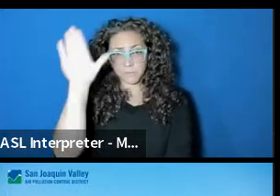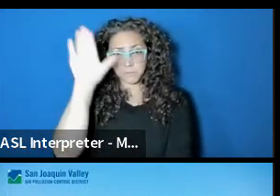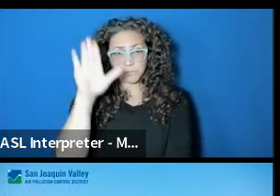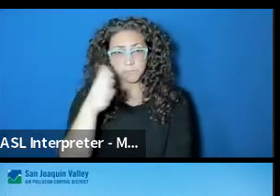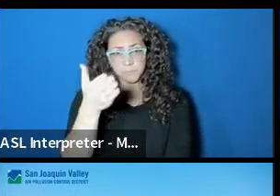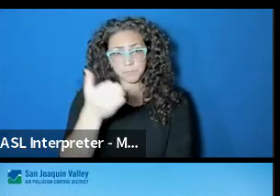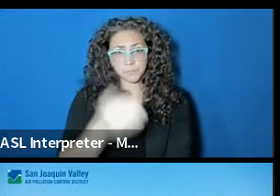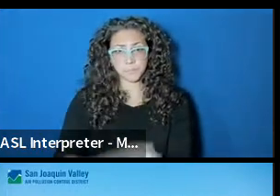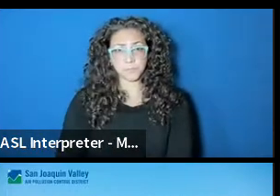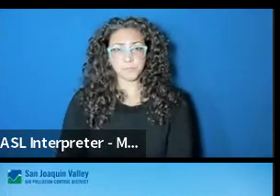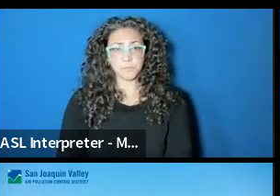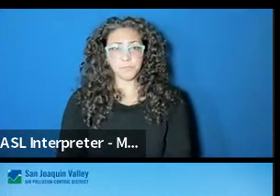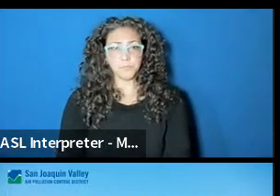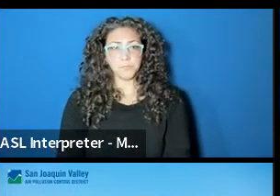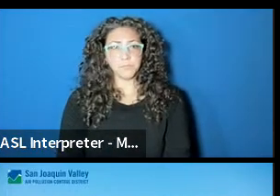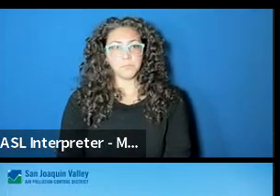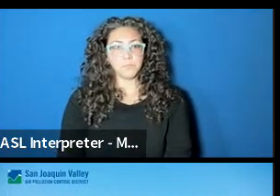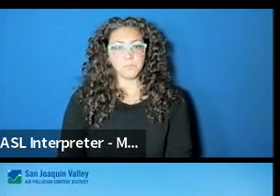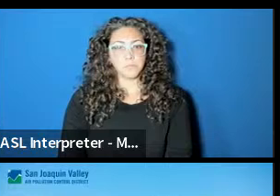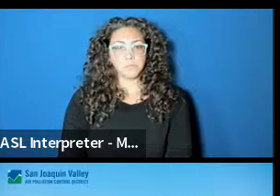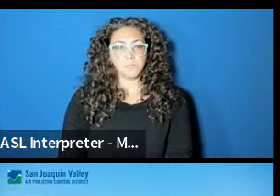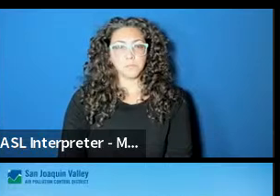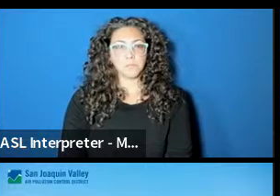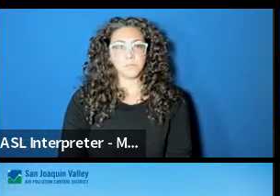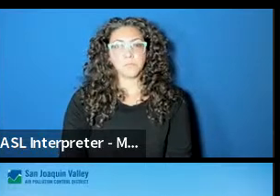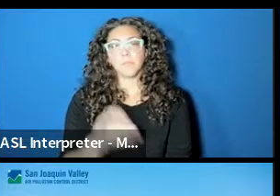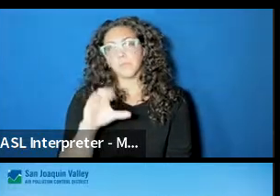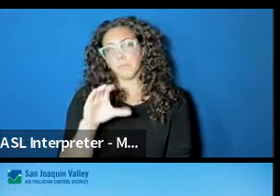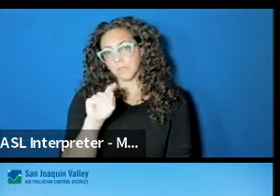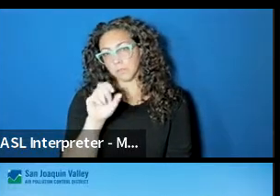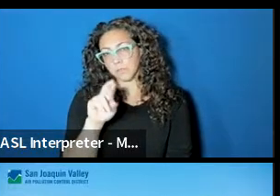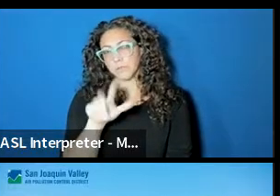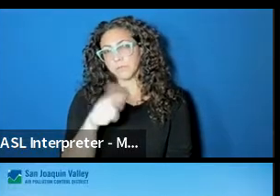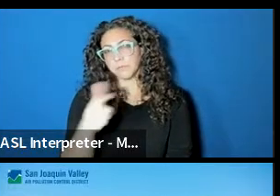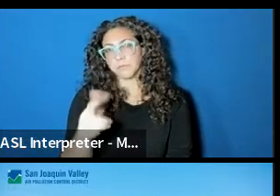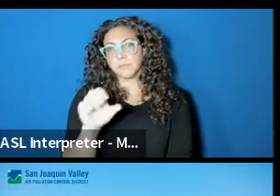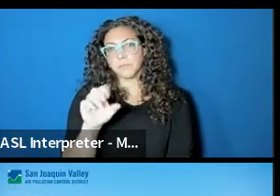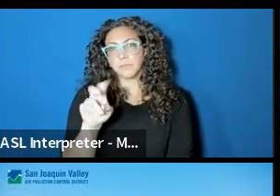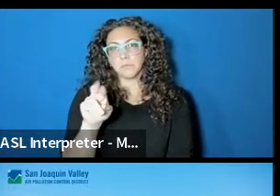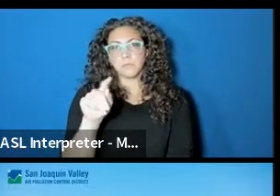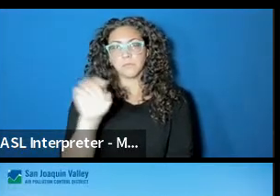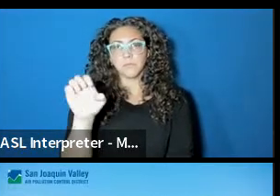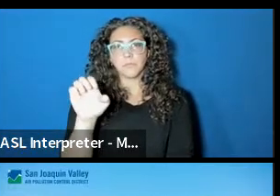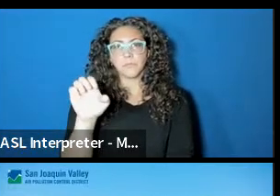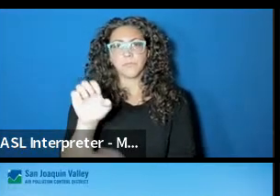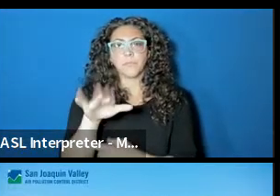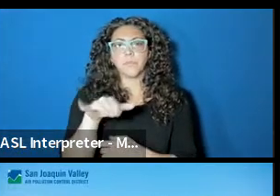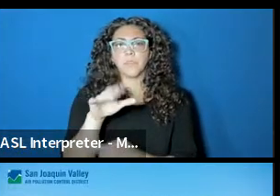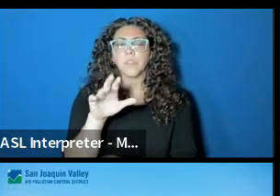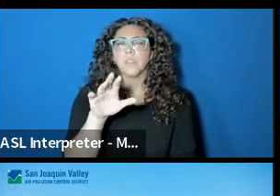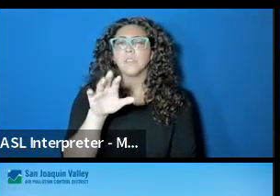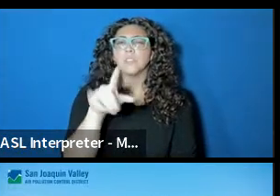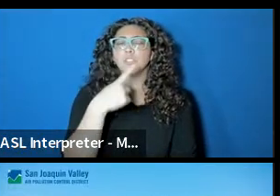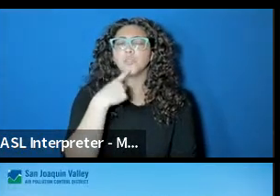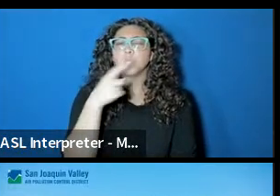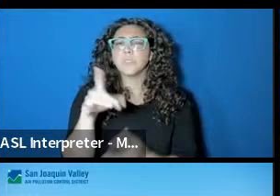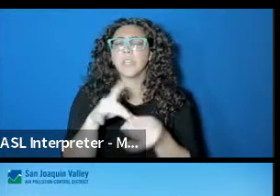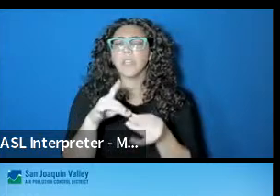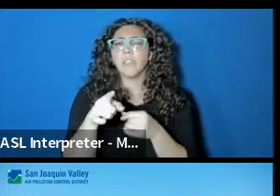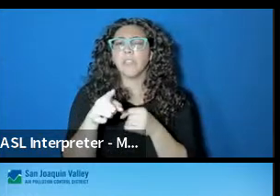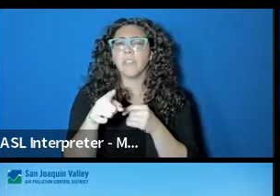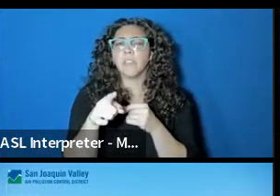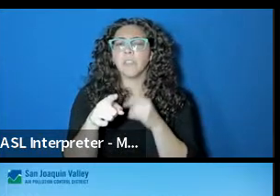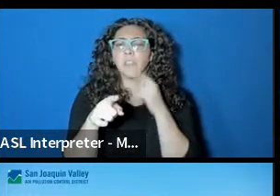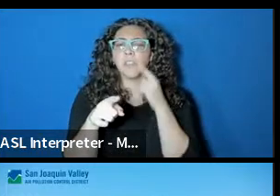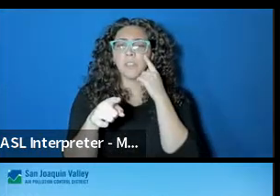put it down. So we will go to Hector and then Everett. So Nicholas, did you say that you were going to be able, with this funding, be able to maintain